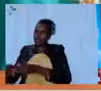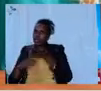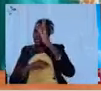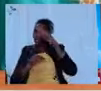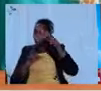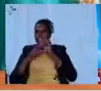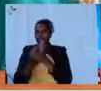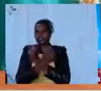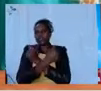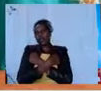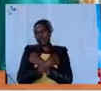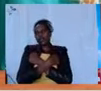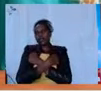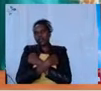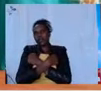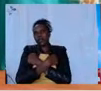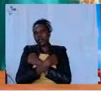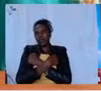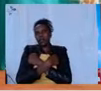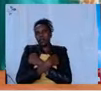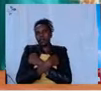goodness, lost in His